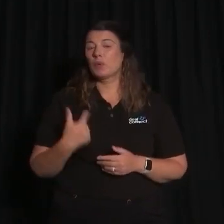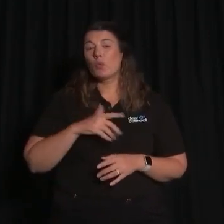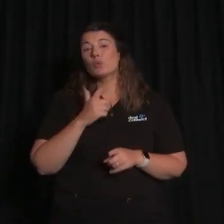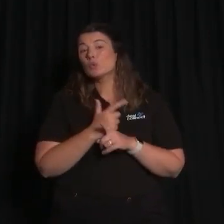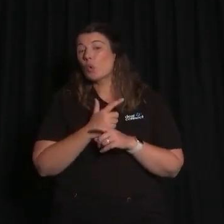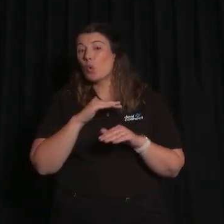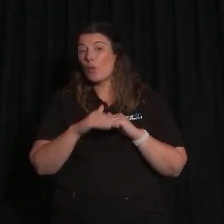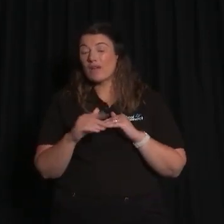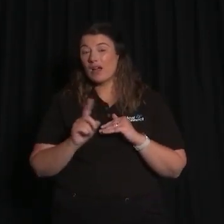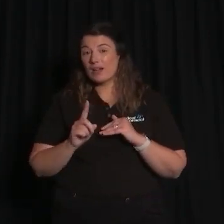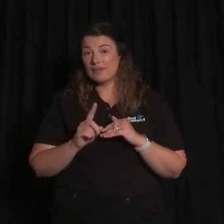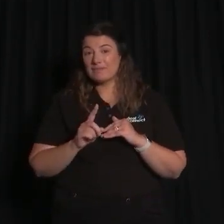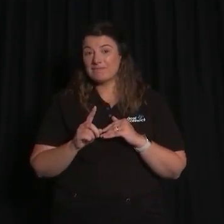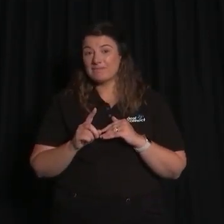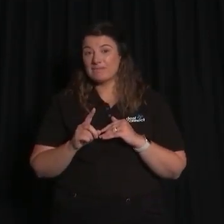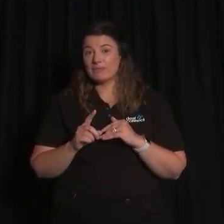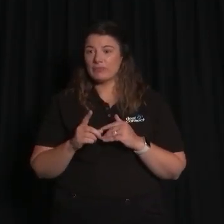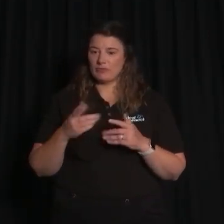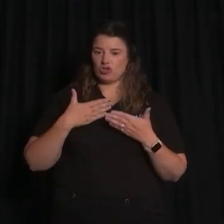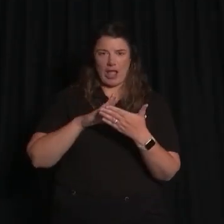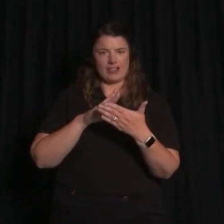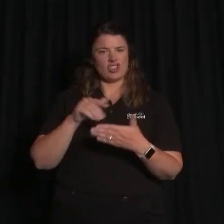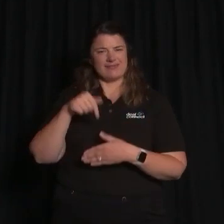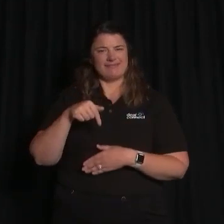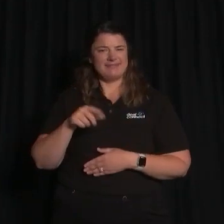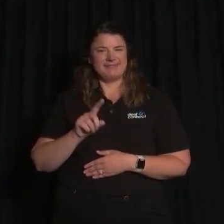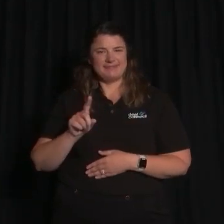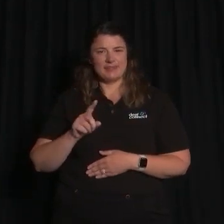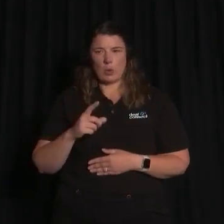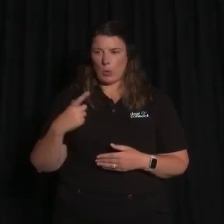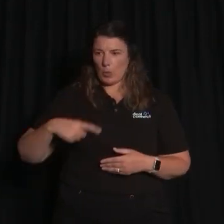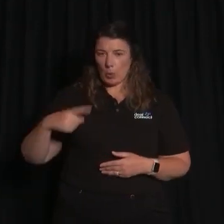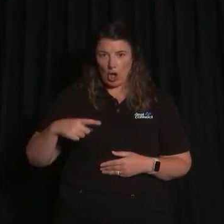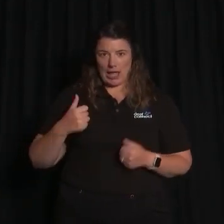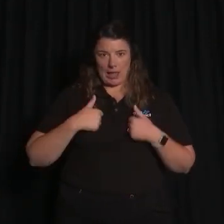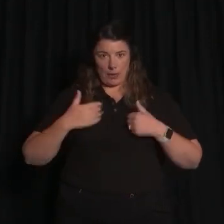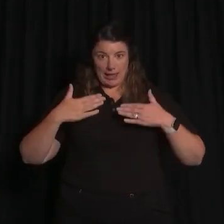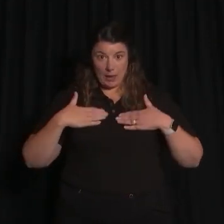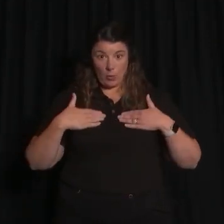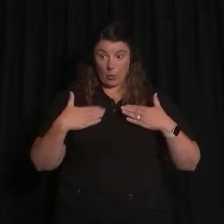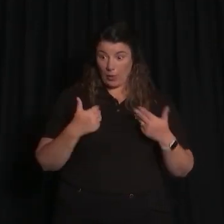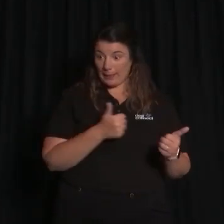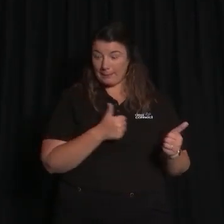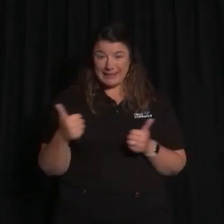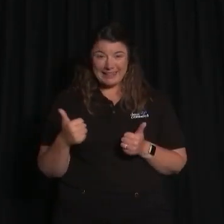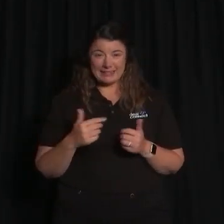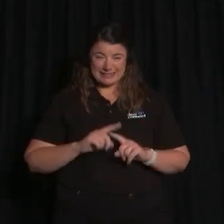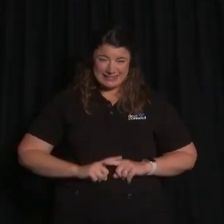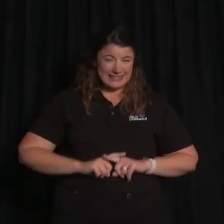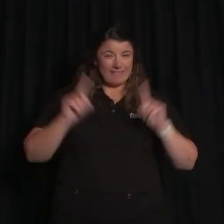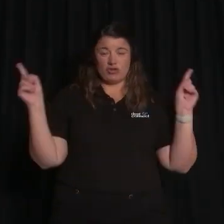about, firstly, what are the challenges? So what's going on here? Why is our health and wellbeing so